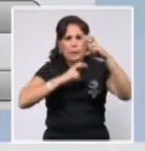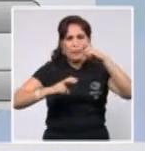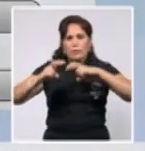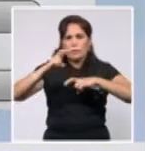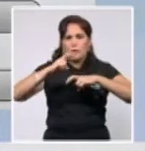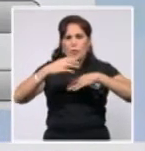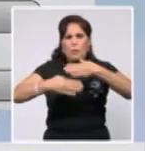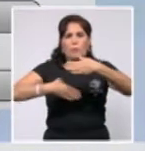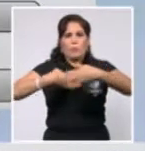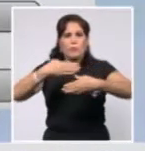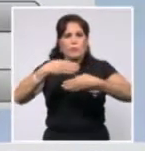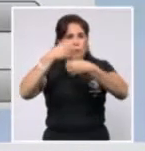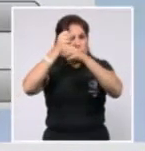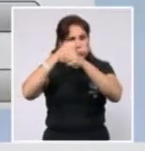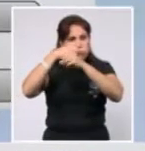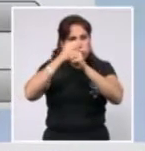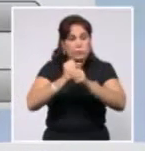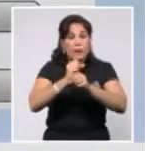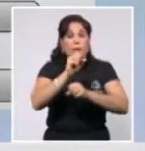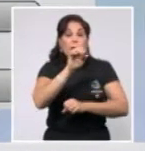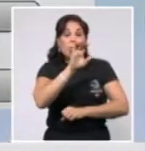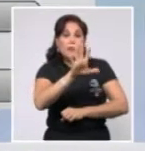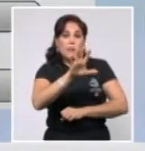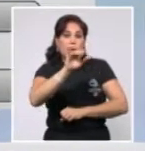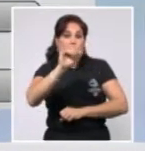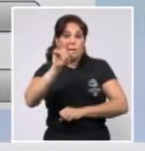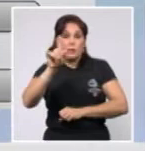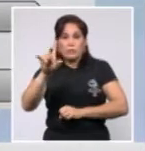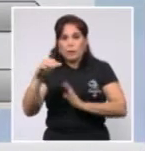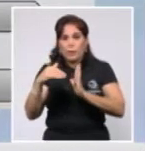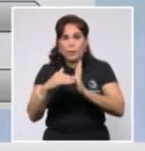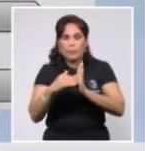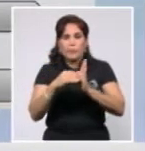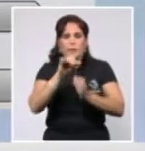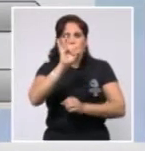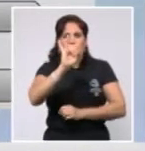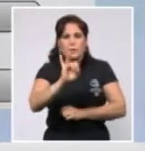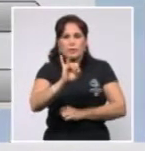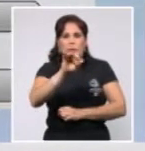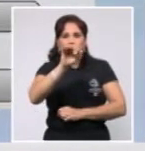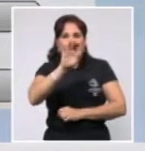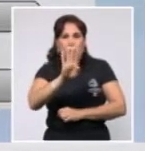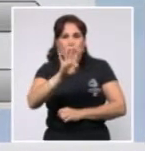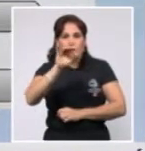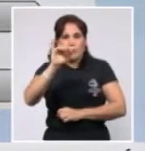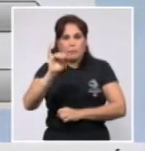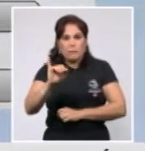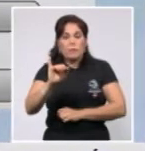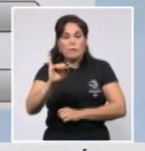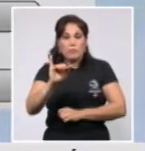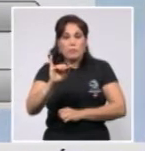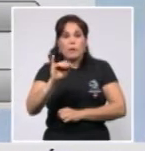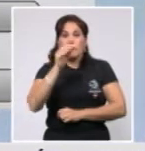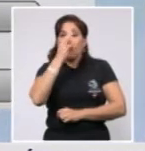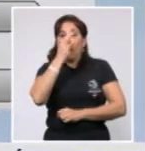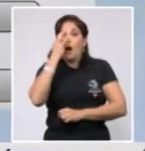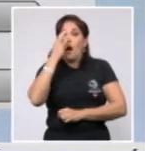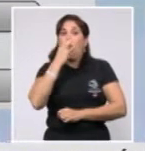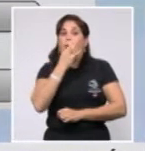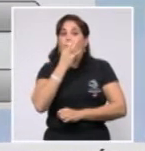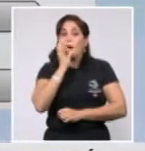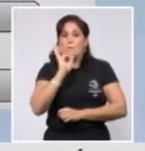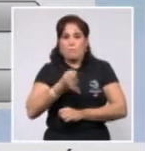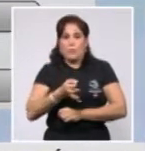48 people with the virus. This brings the total number of samples processed in the entire country since